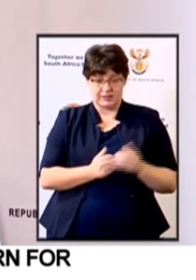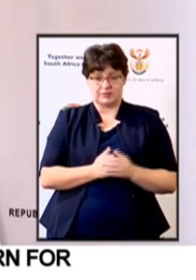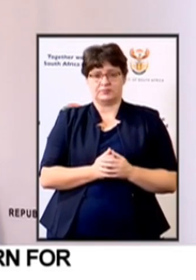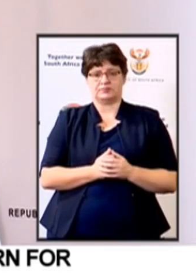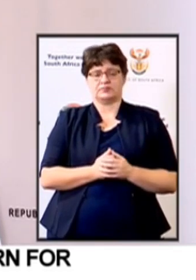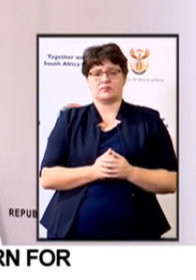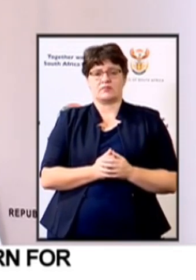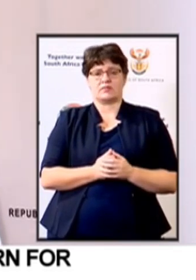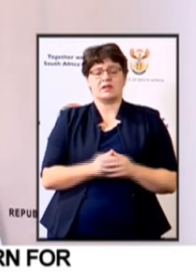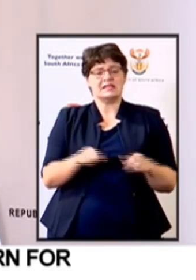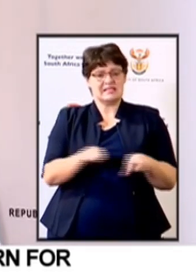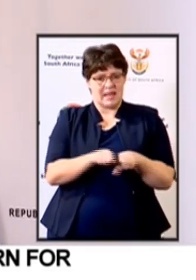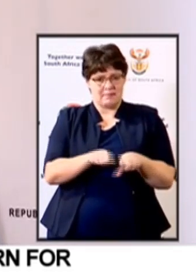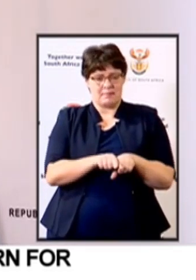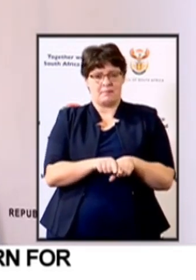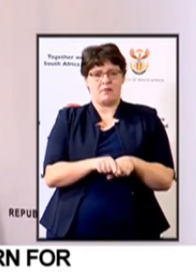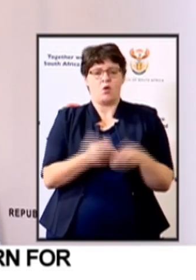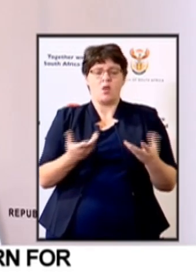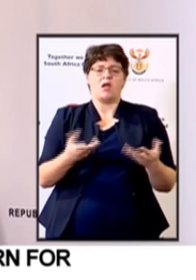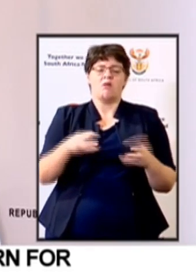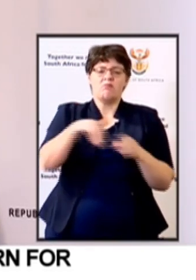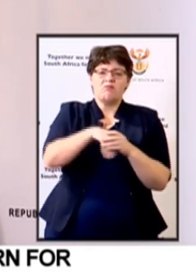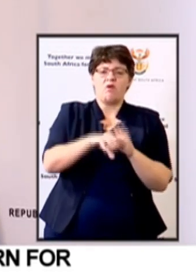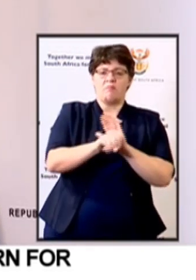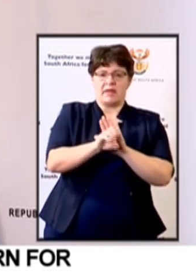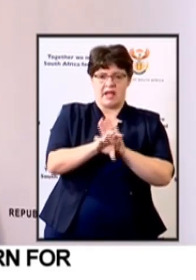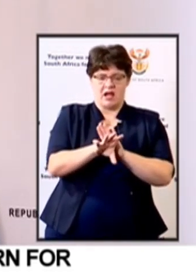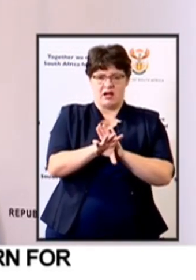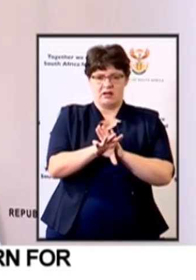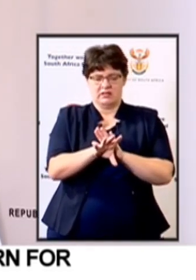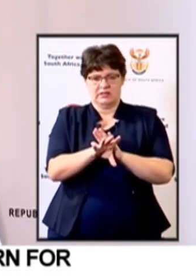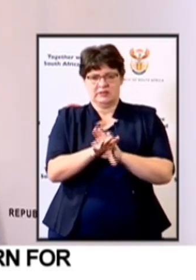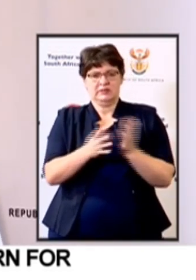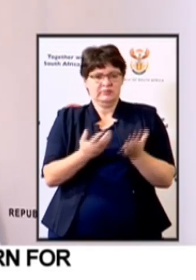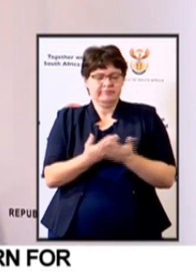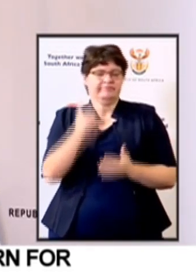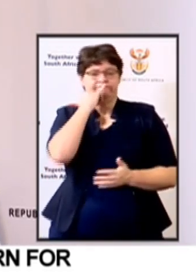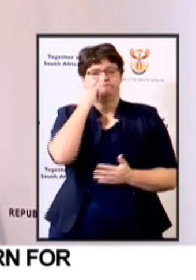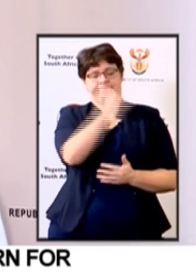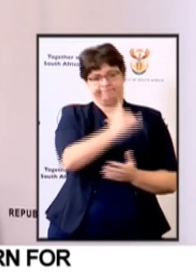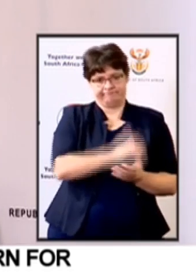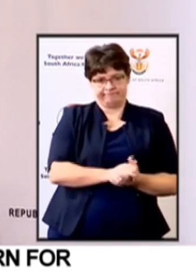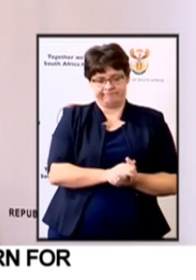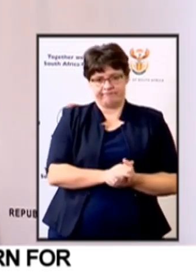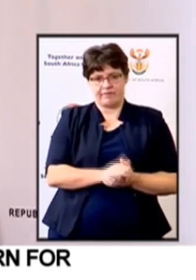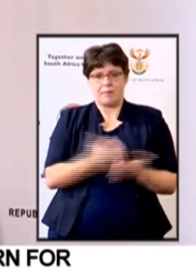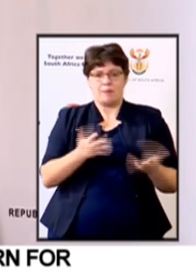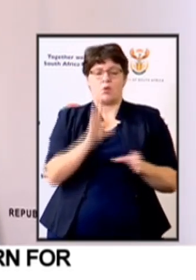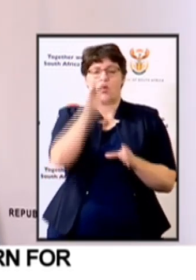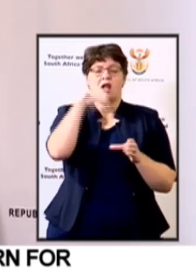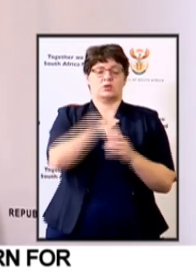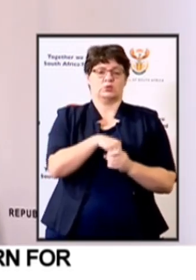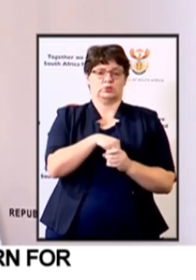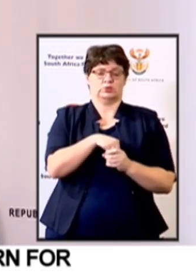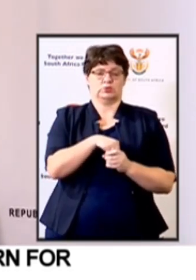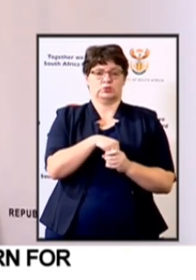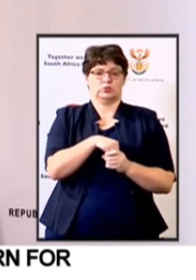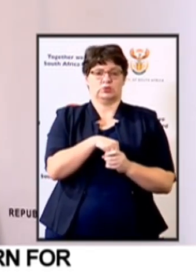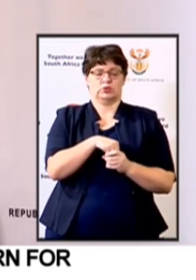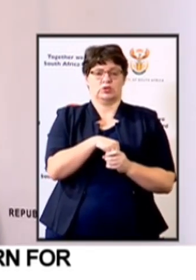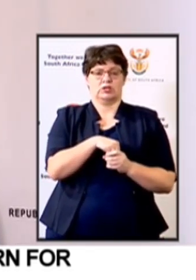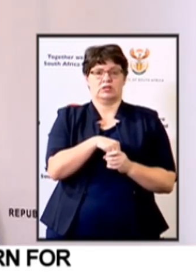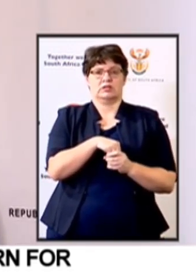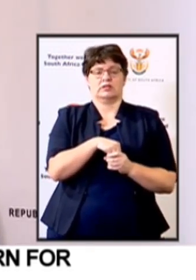are in media and you are able to call. For instance, you could have included, or the caller could